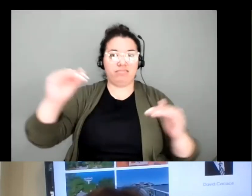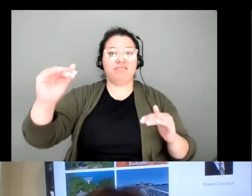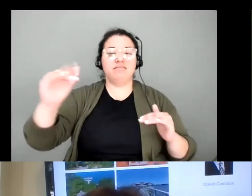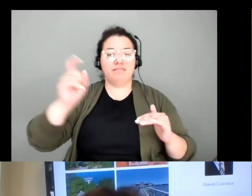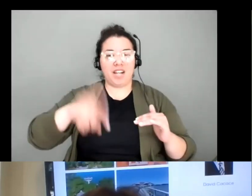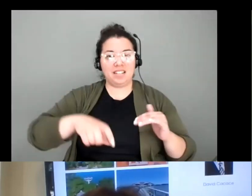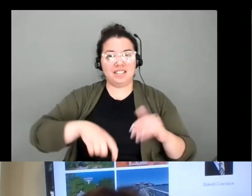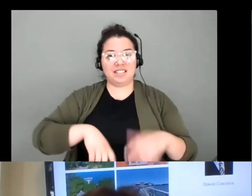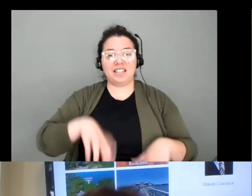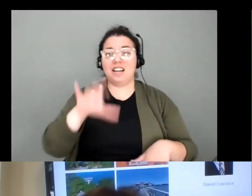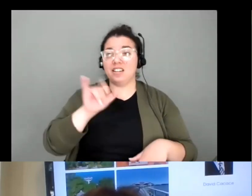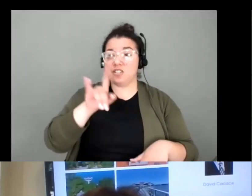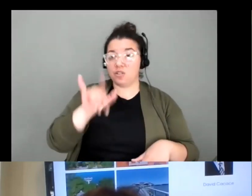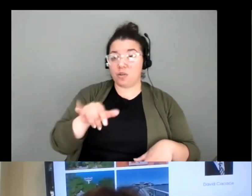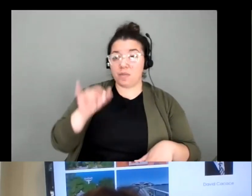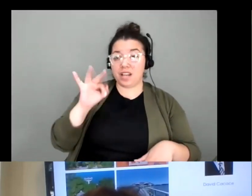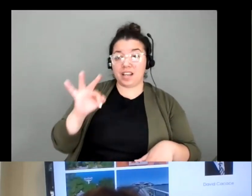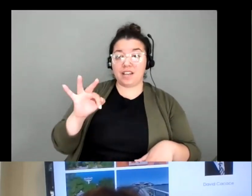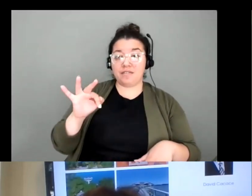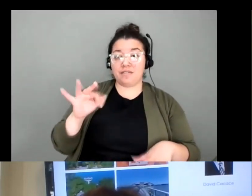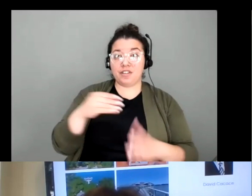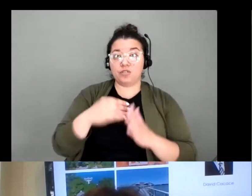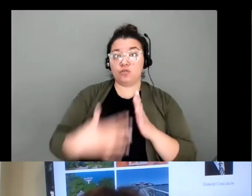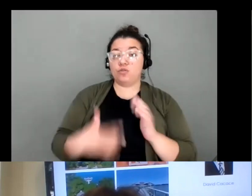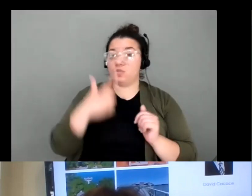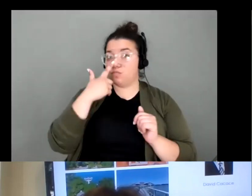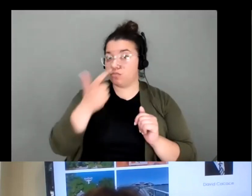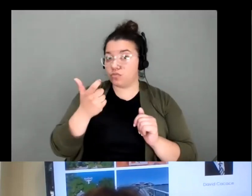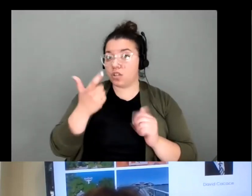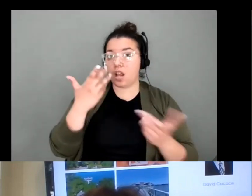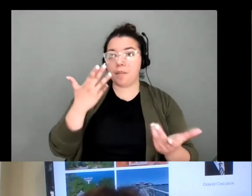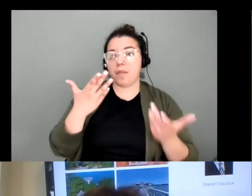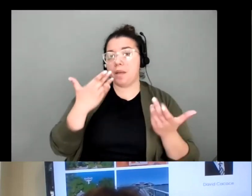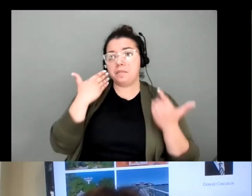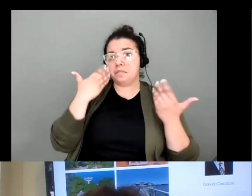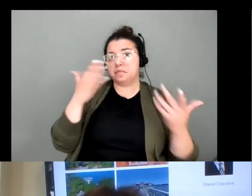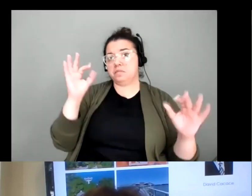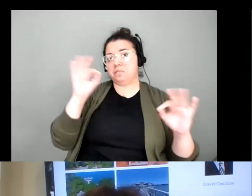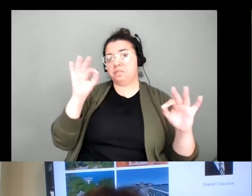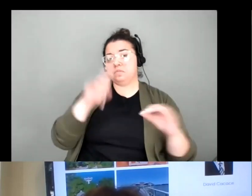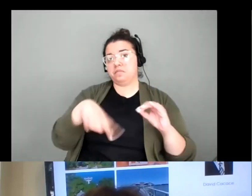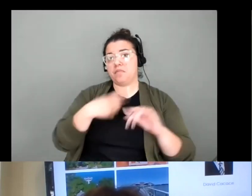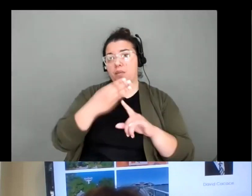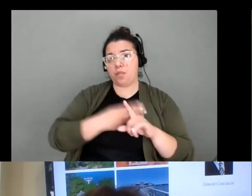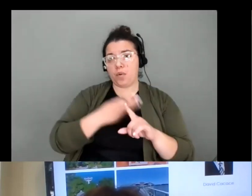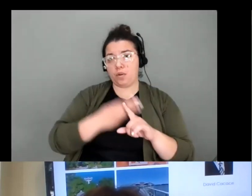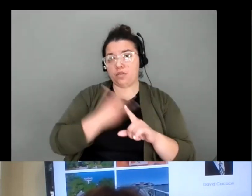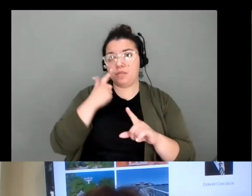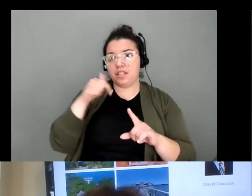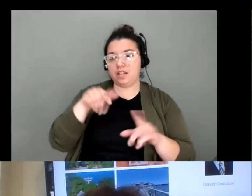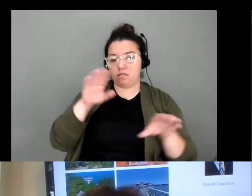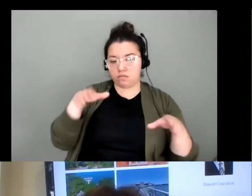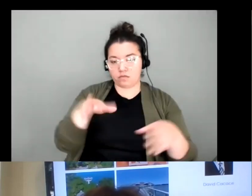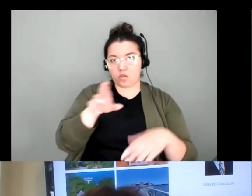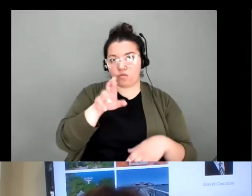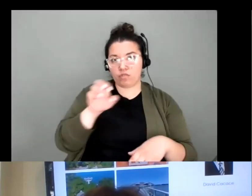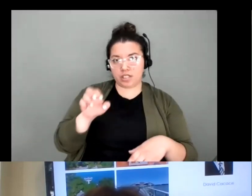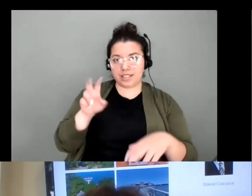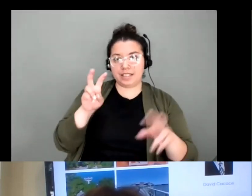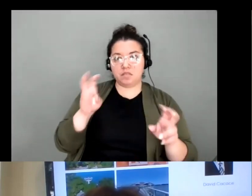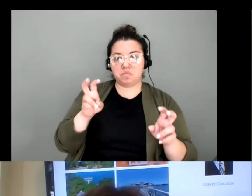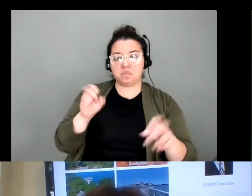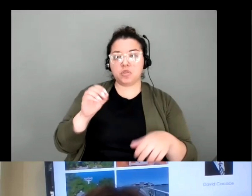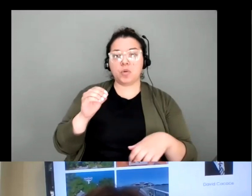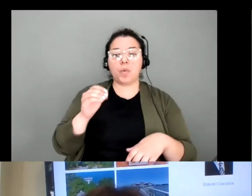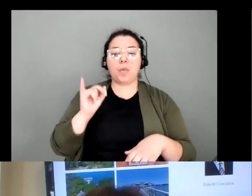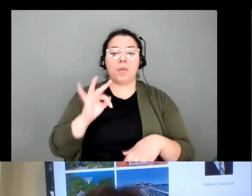what would you say if students are interested? Maybe they didn't know a whole lot about the mortgage side because this was promoted like, real estate as a topic. So how